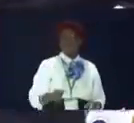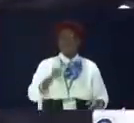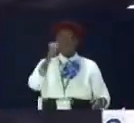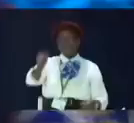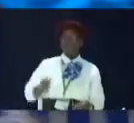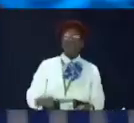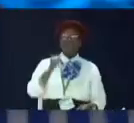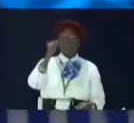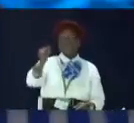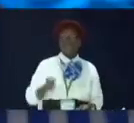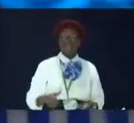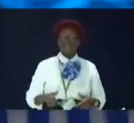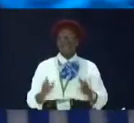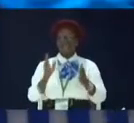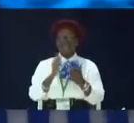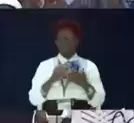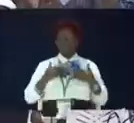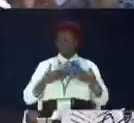Let somebody shout